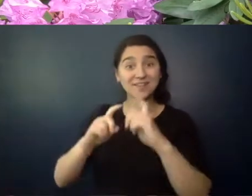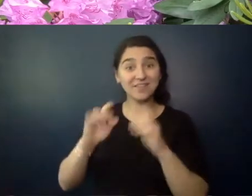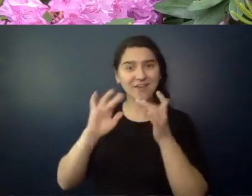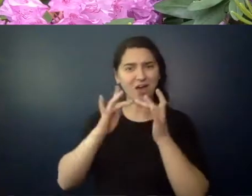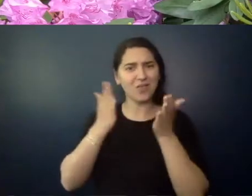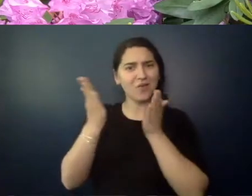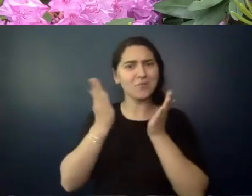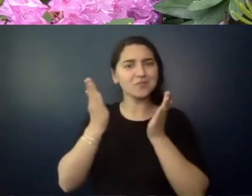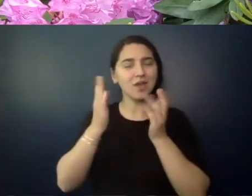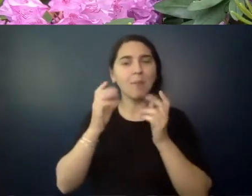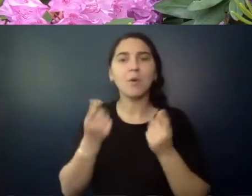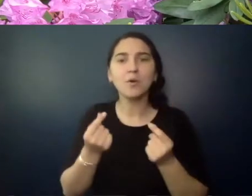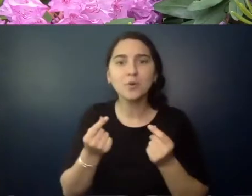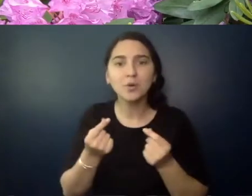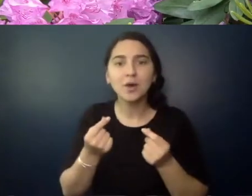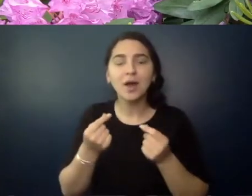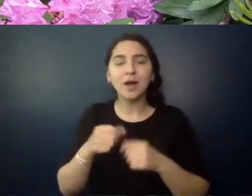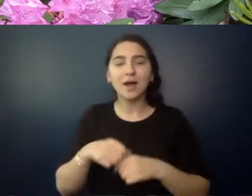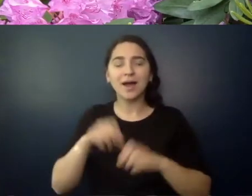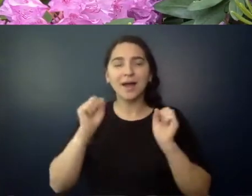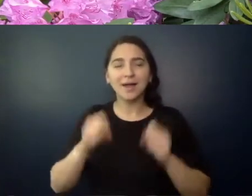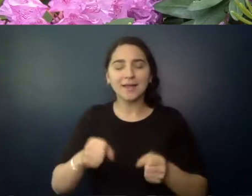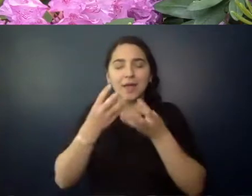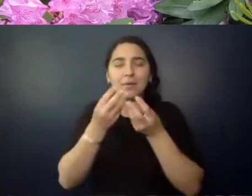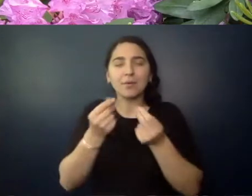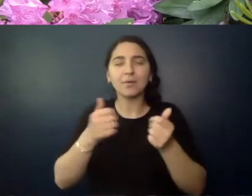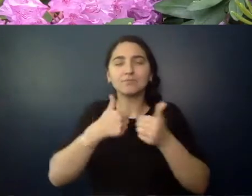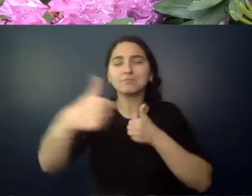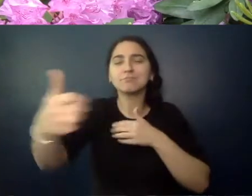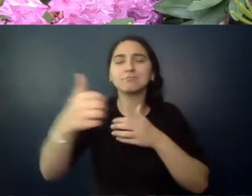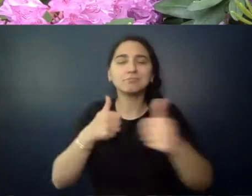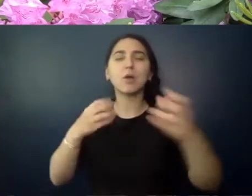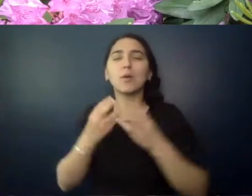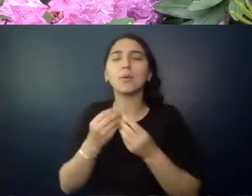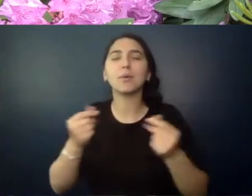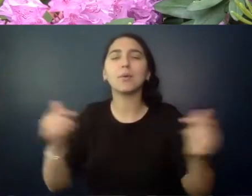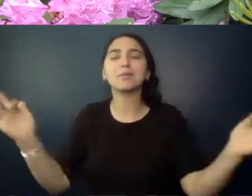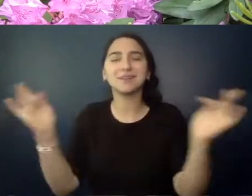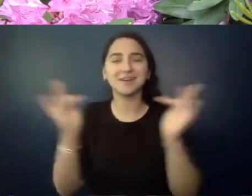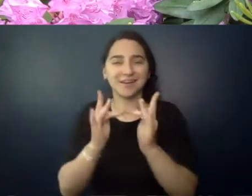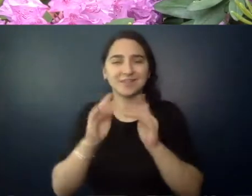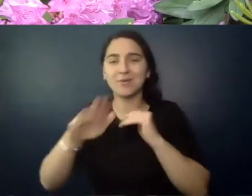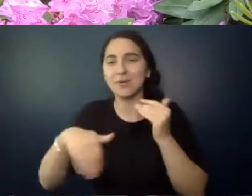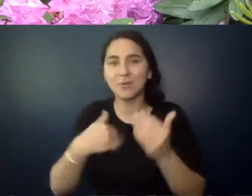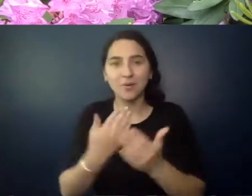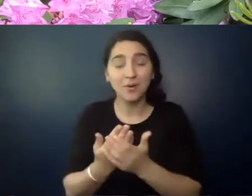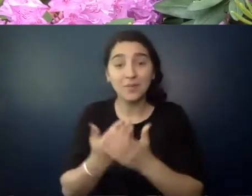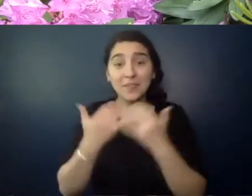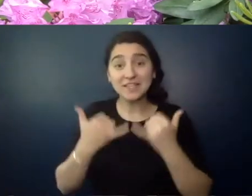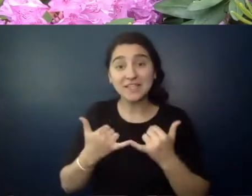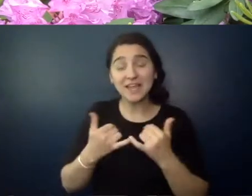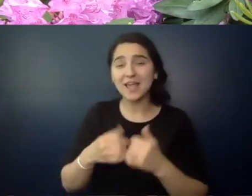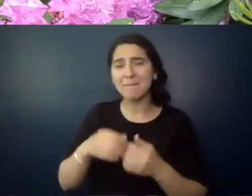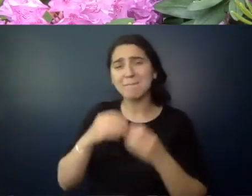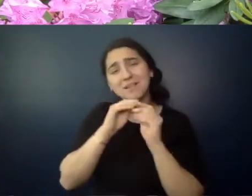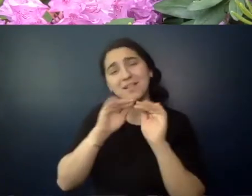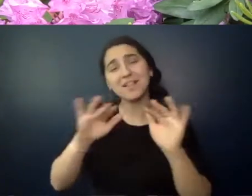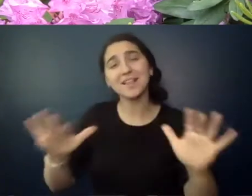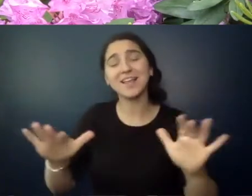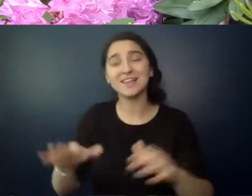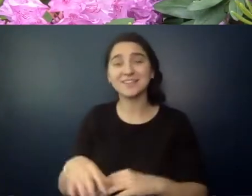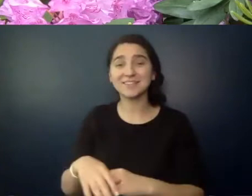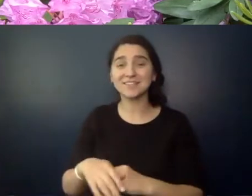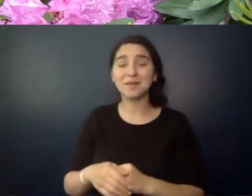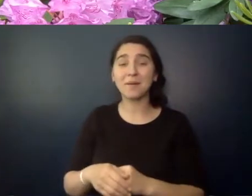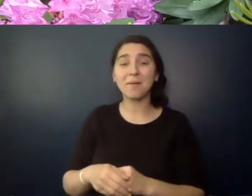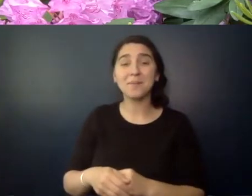One of the gifts of online worship is that it allows us to dissolve distance. And this morning, we are blessed to hear from one